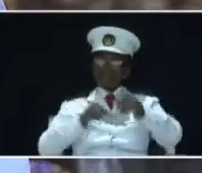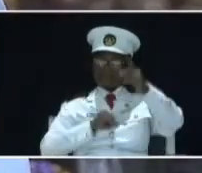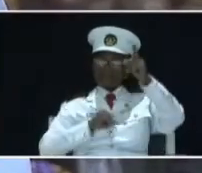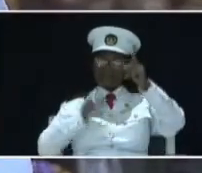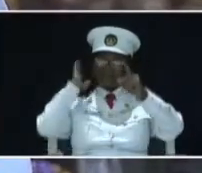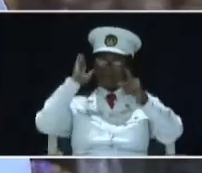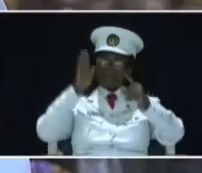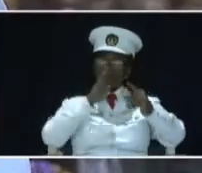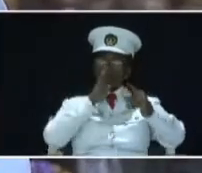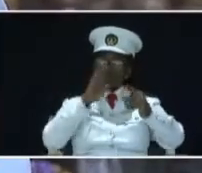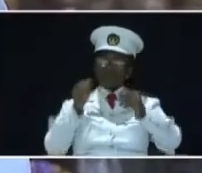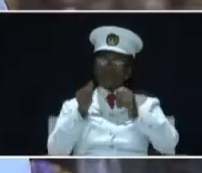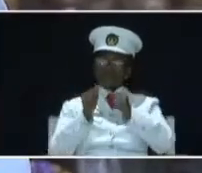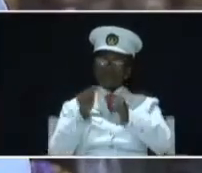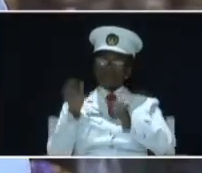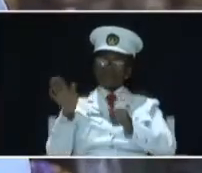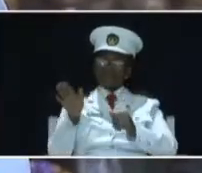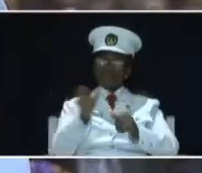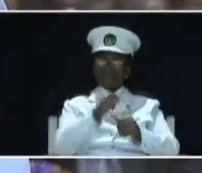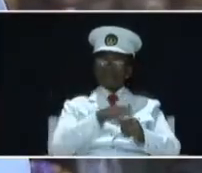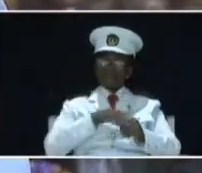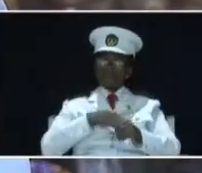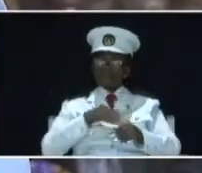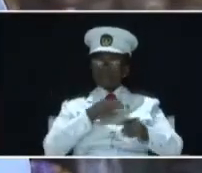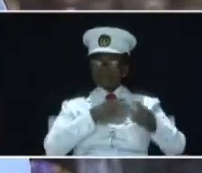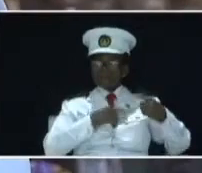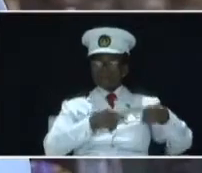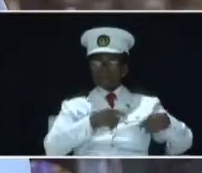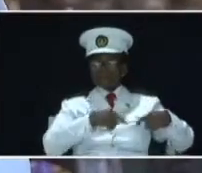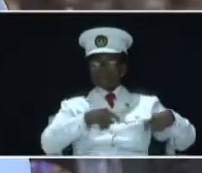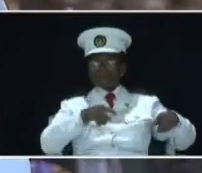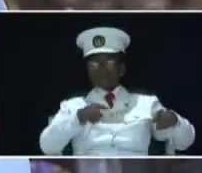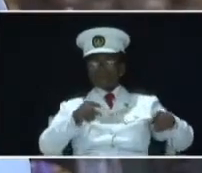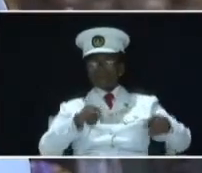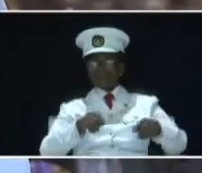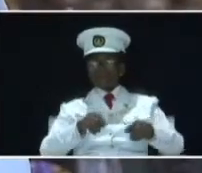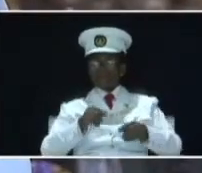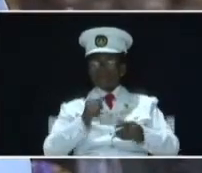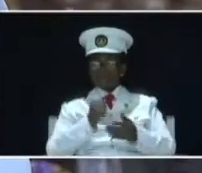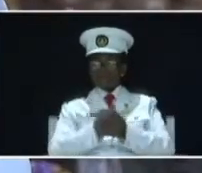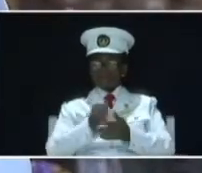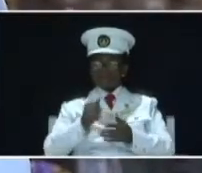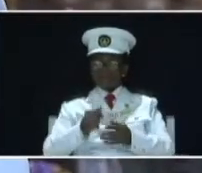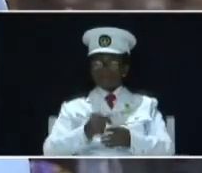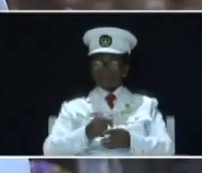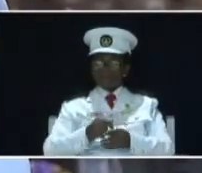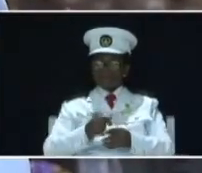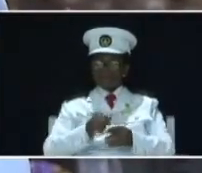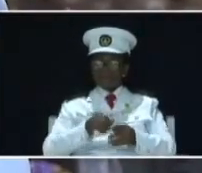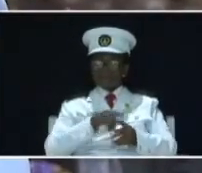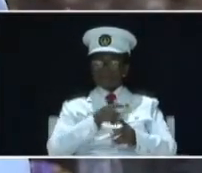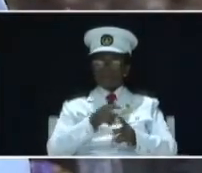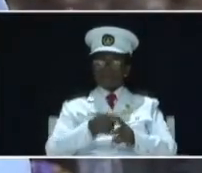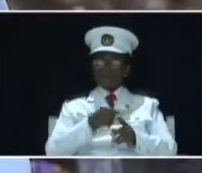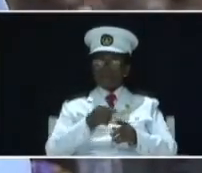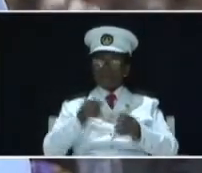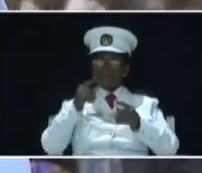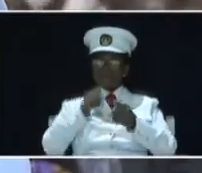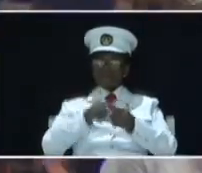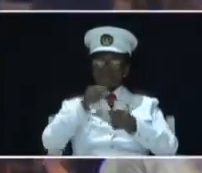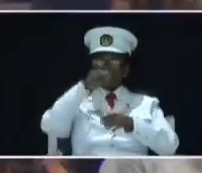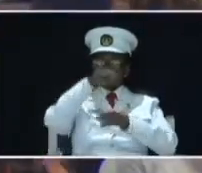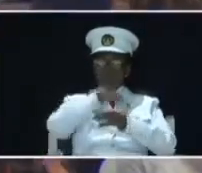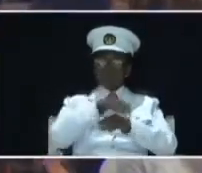I want to pass that blessing to my children tonight. From tonight onward, wherever you go, my God will go with